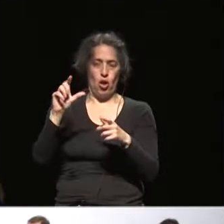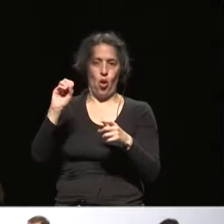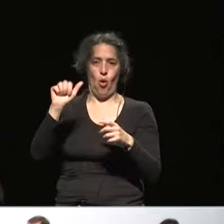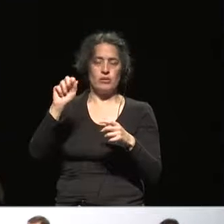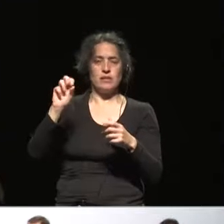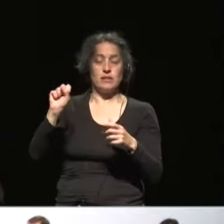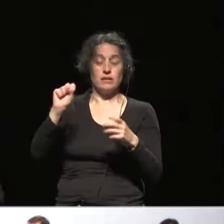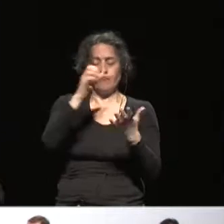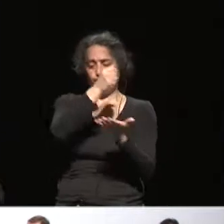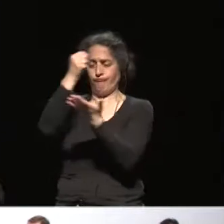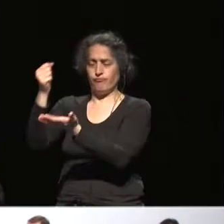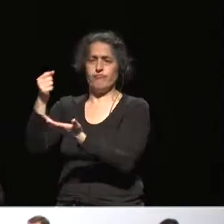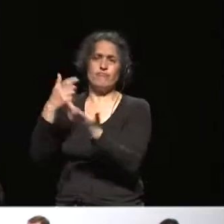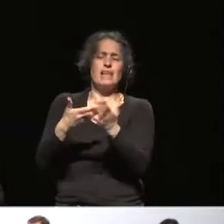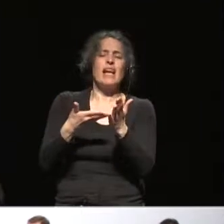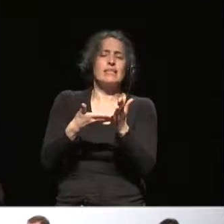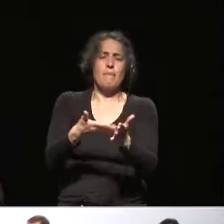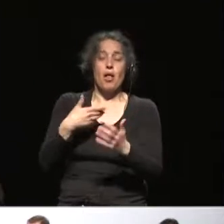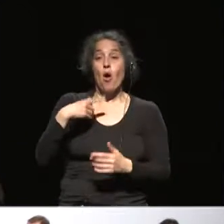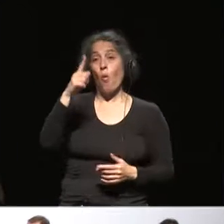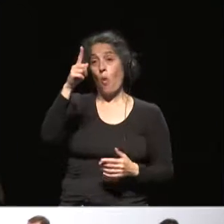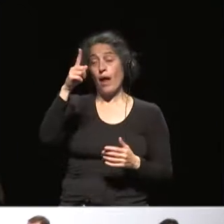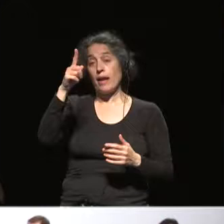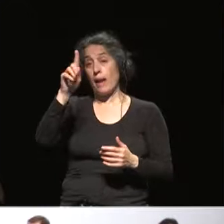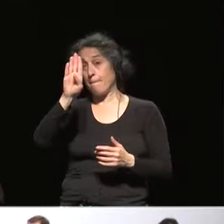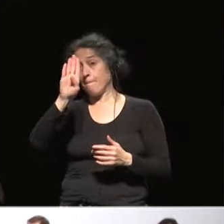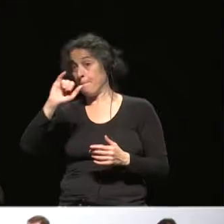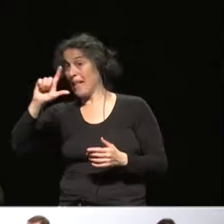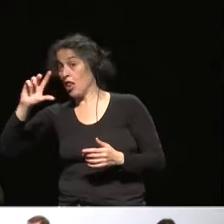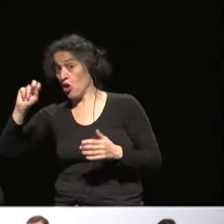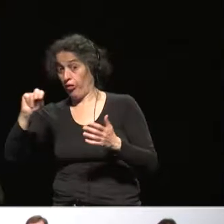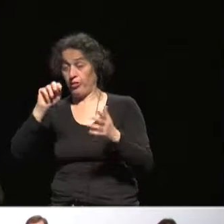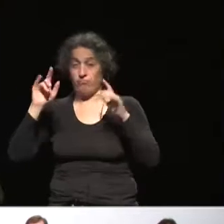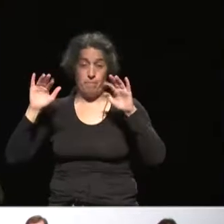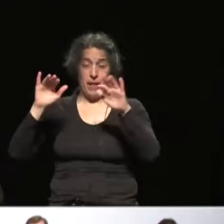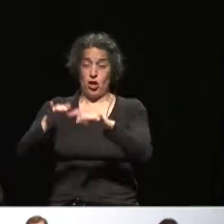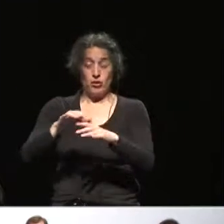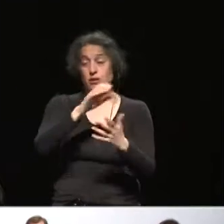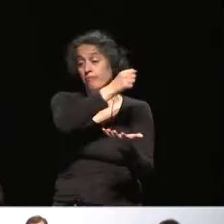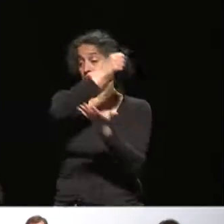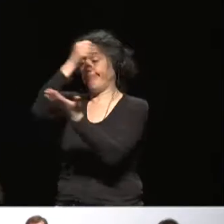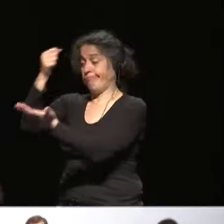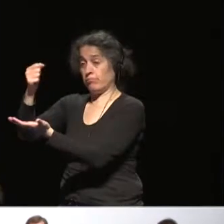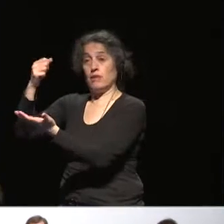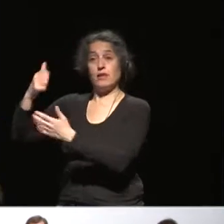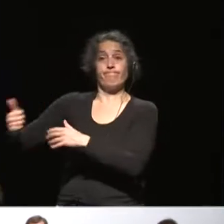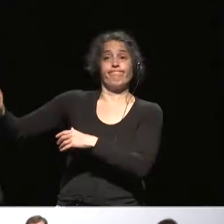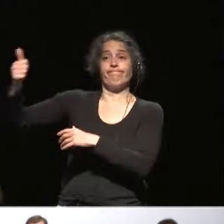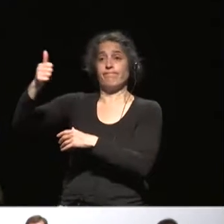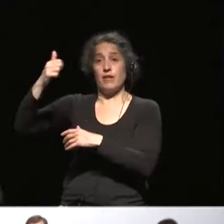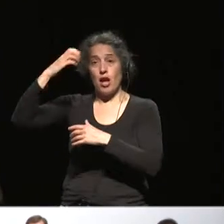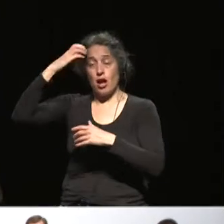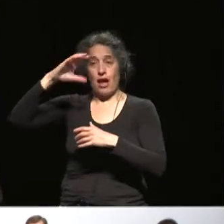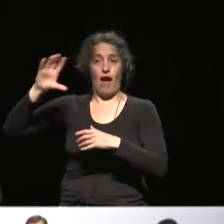billion to an African head of government and he doesn't reimburse any of it, but he gives me rights